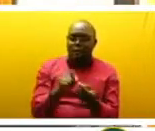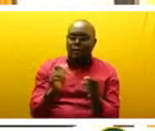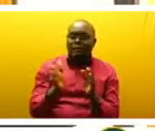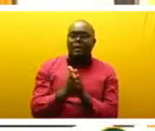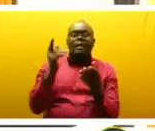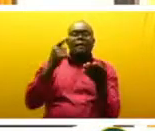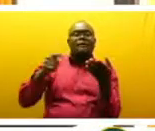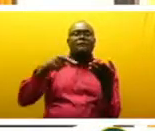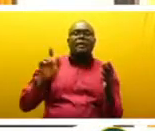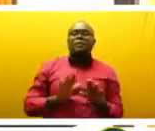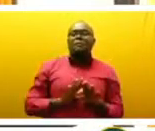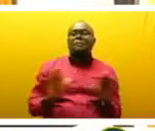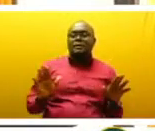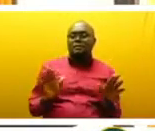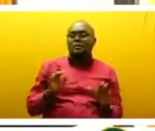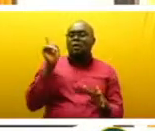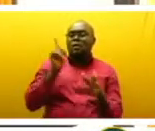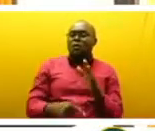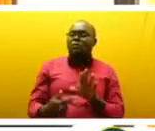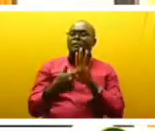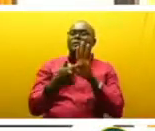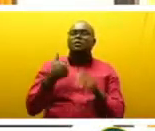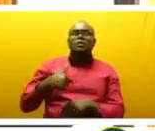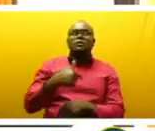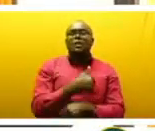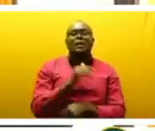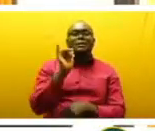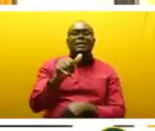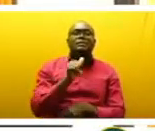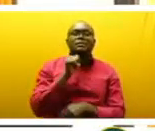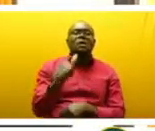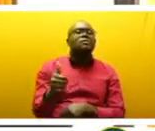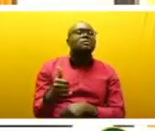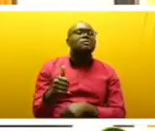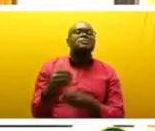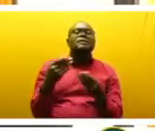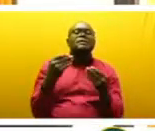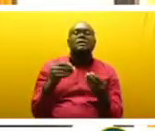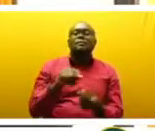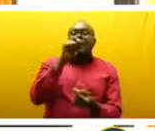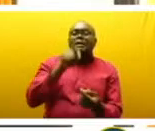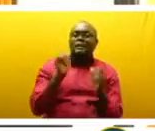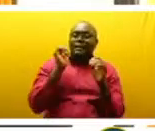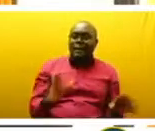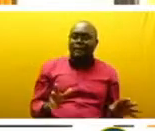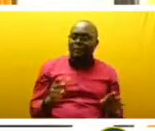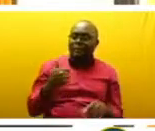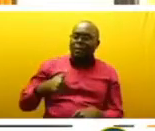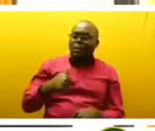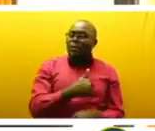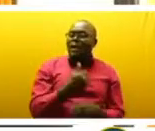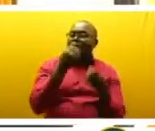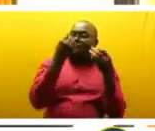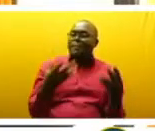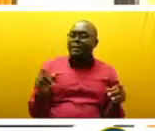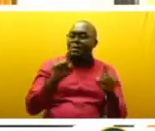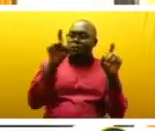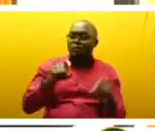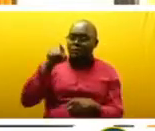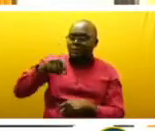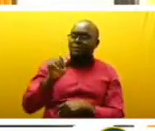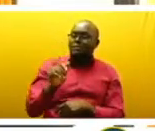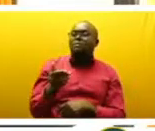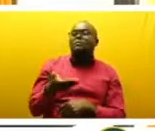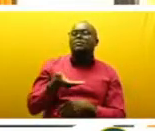verifiable. What we've been shown is not simple, is not accurate. This court is still left with so many questions as to